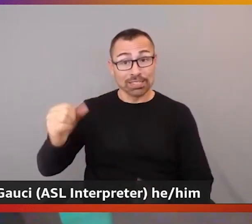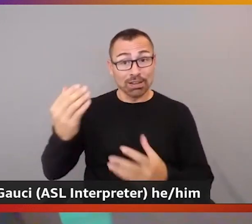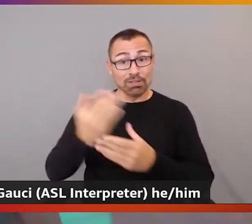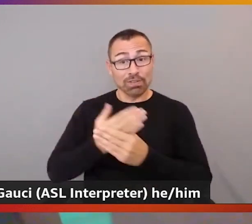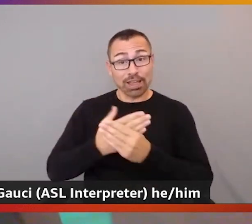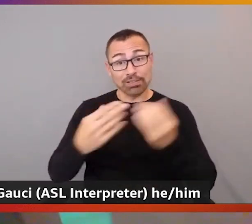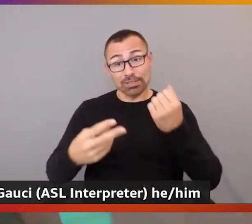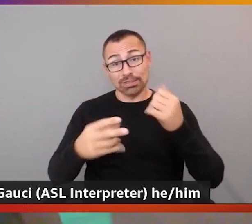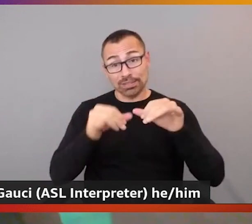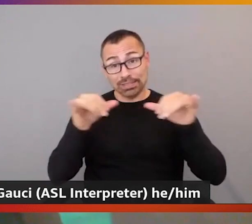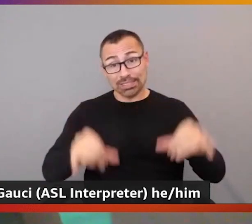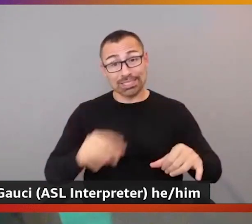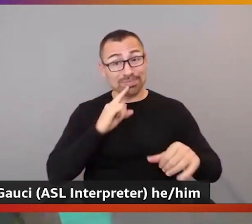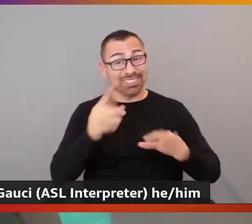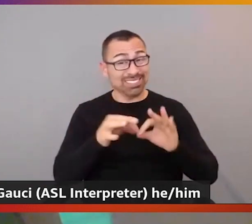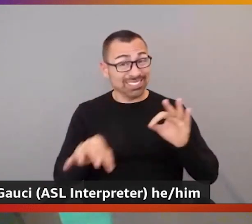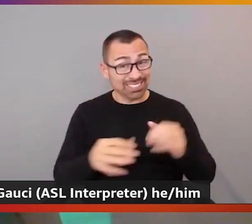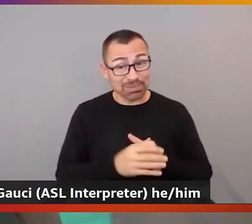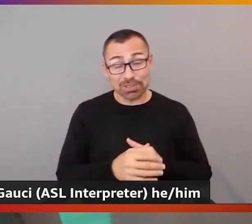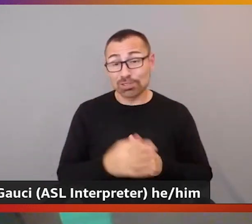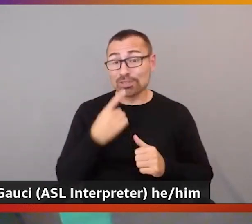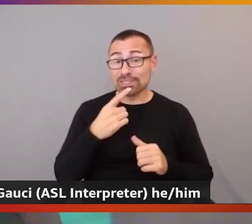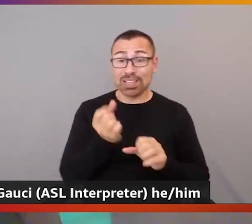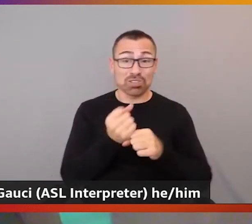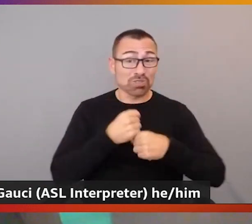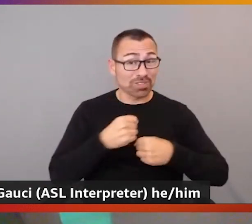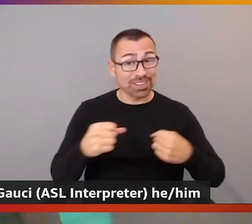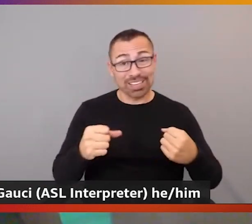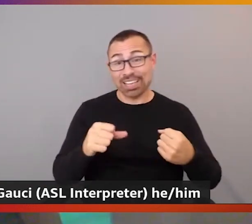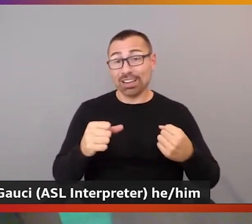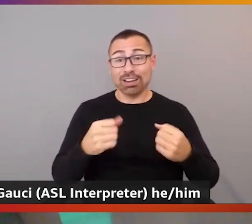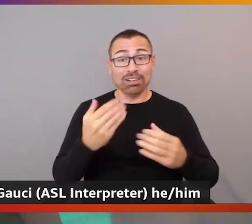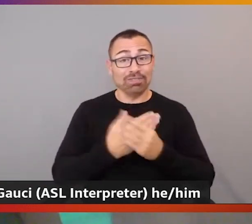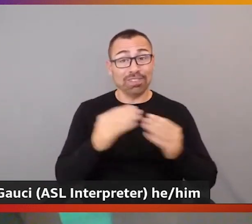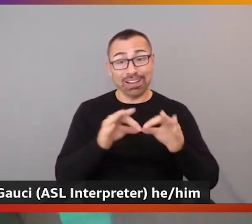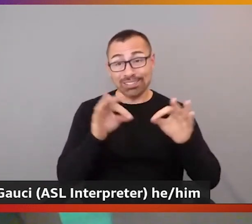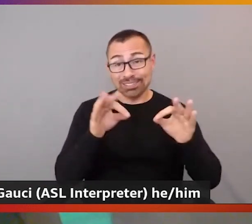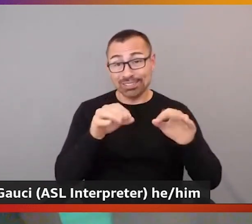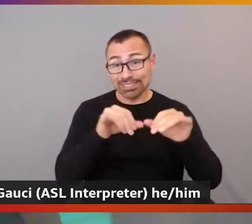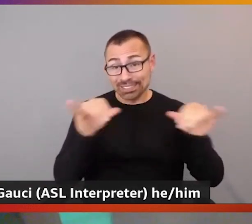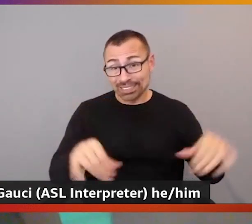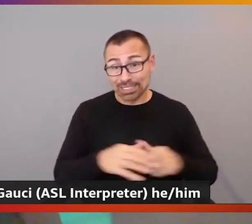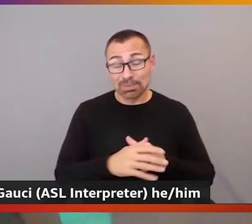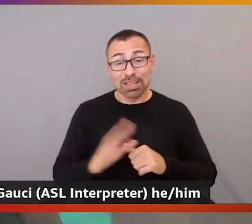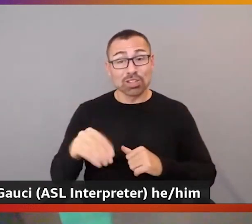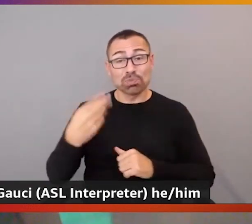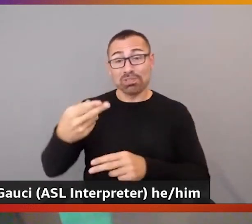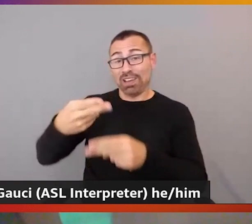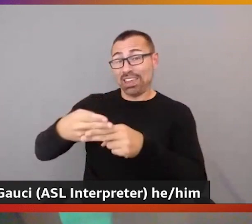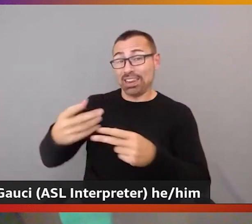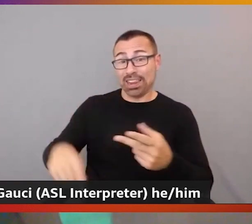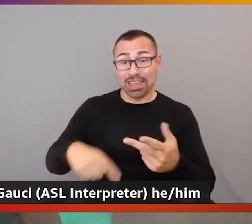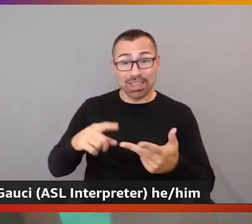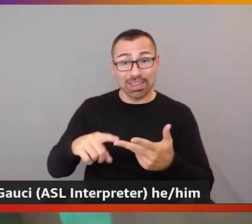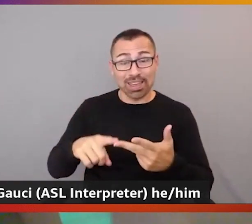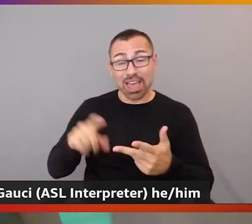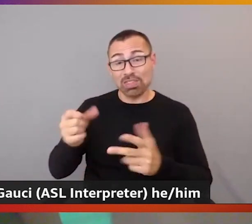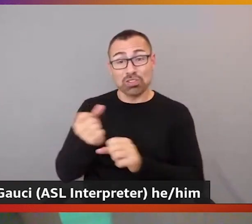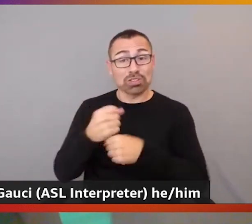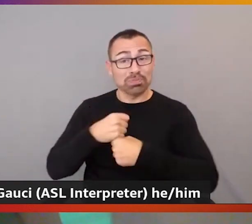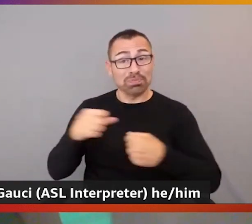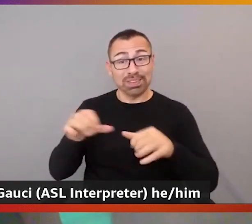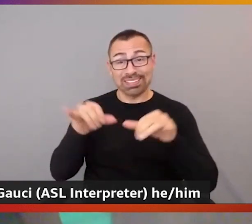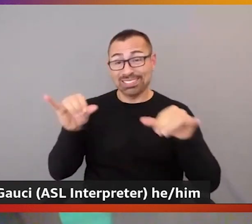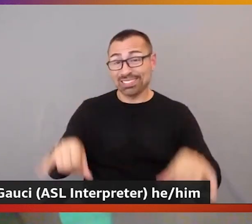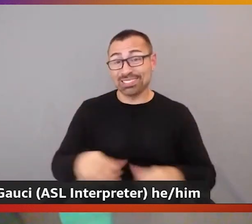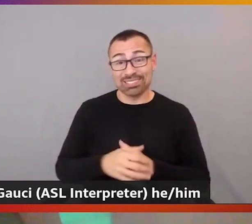into the EFS console, you say create a file system, and you have literally a box, and where you provide a name, and even that's optional, and you can create a file system. To choose Elastic,